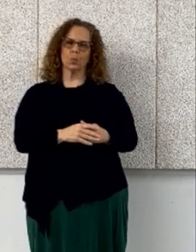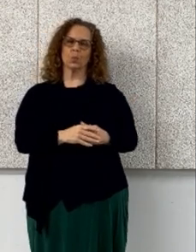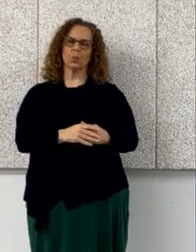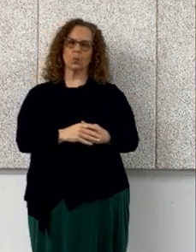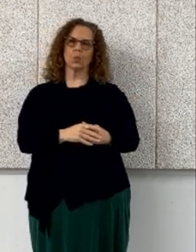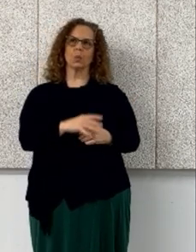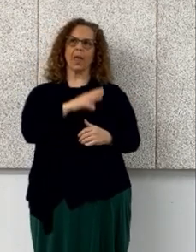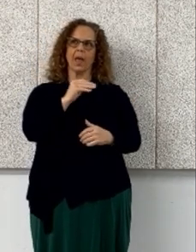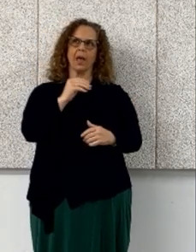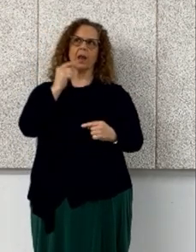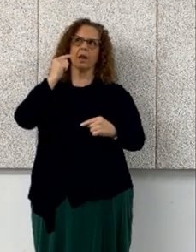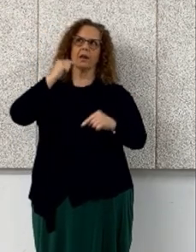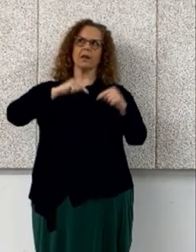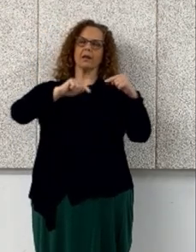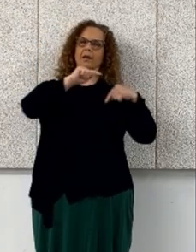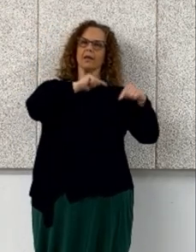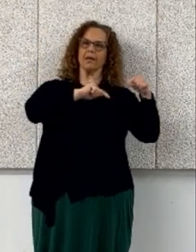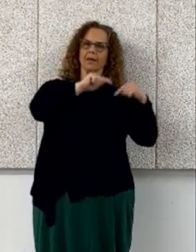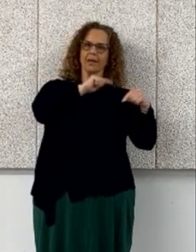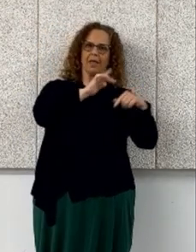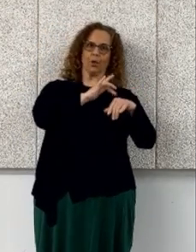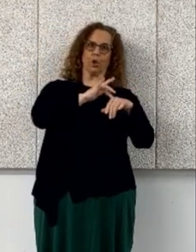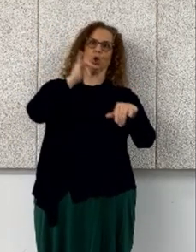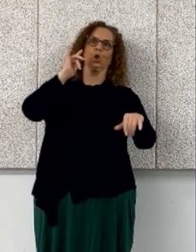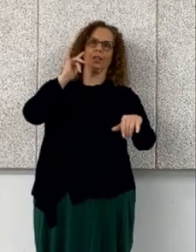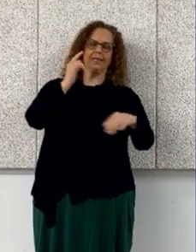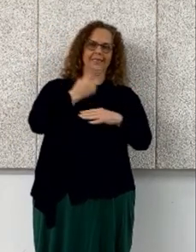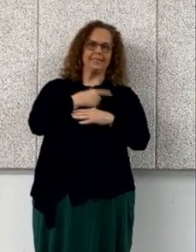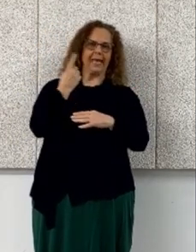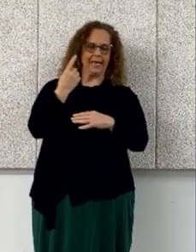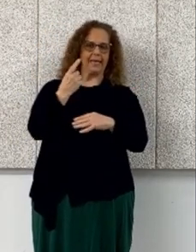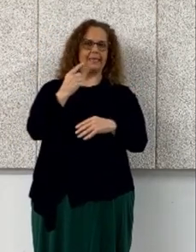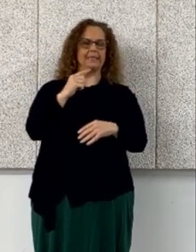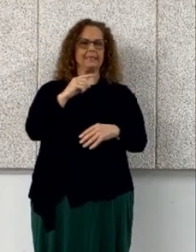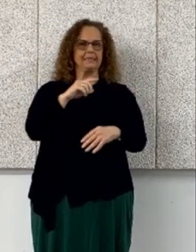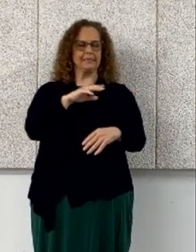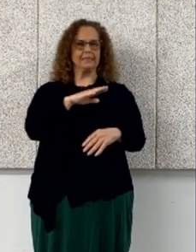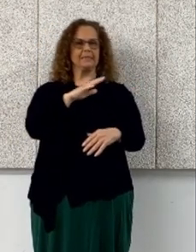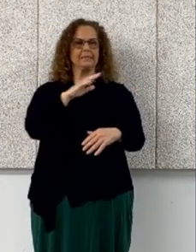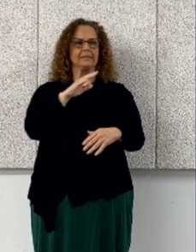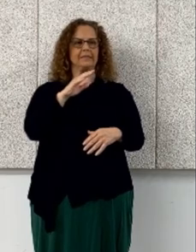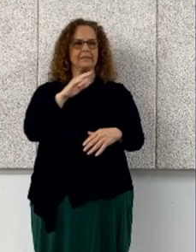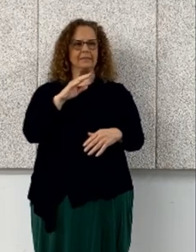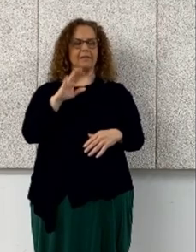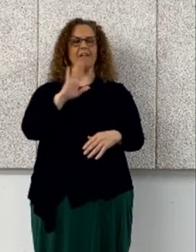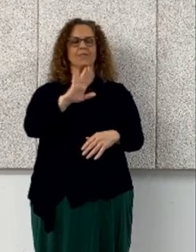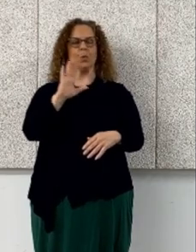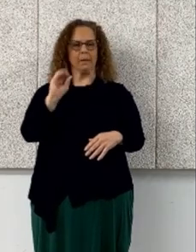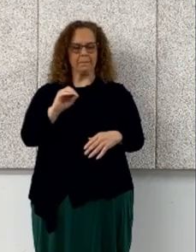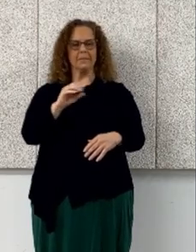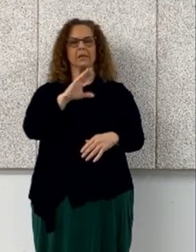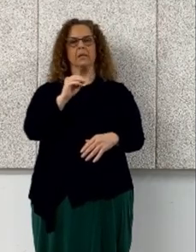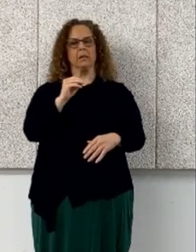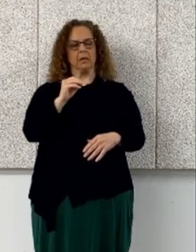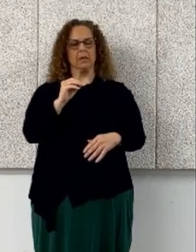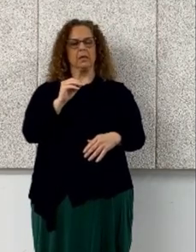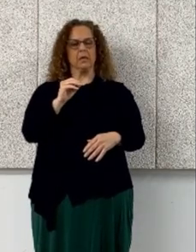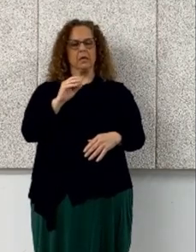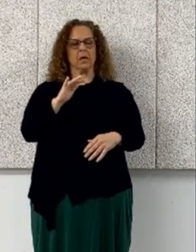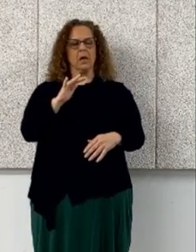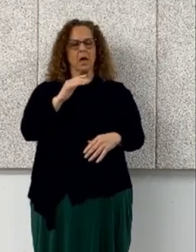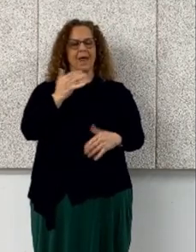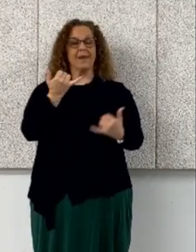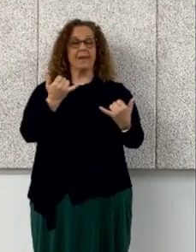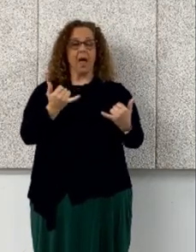us back to the, you know, the early days of Tiny Mythic in doing so. It was really enriching to hear about. And